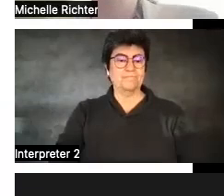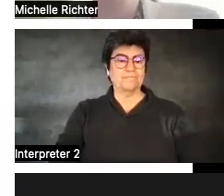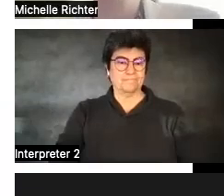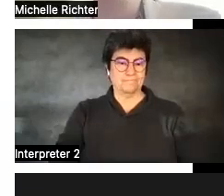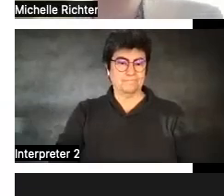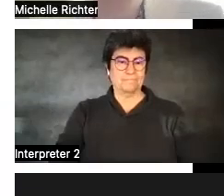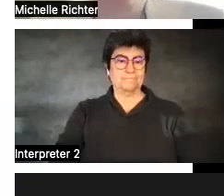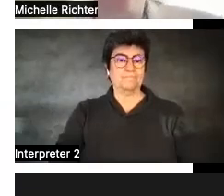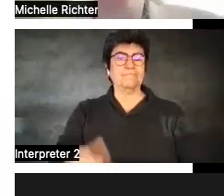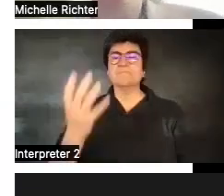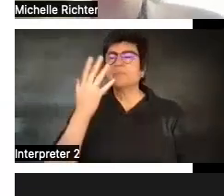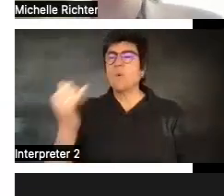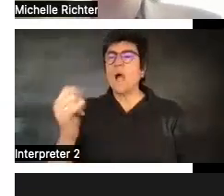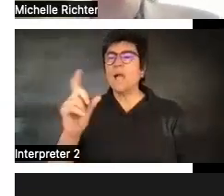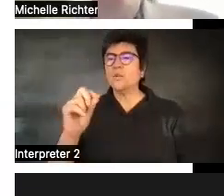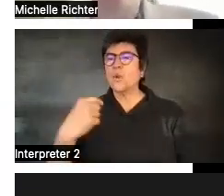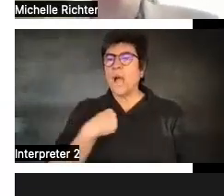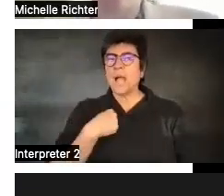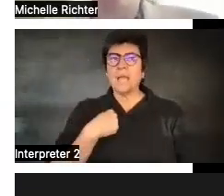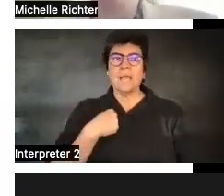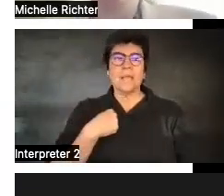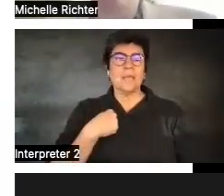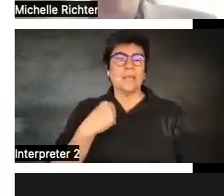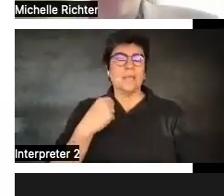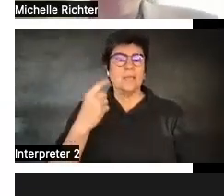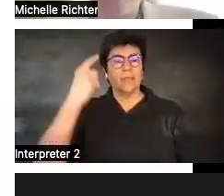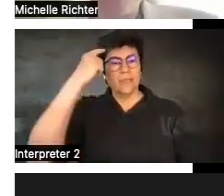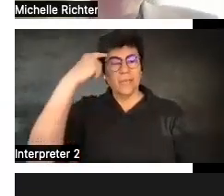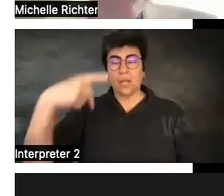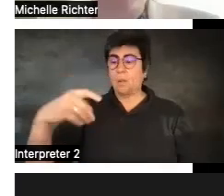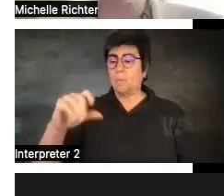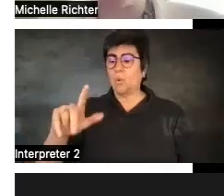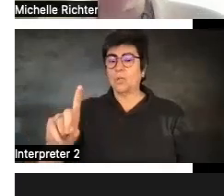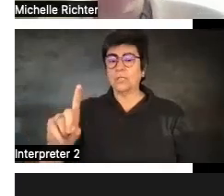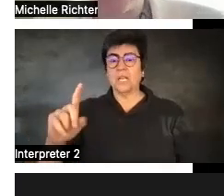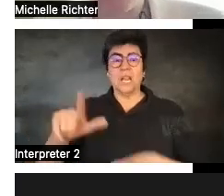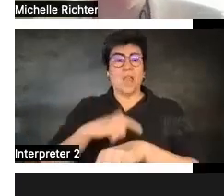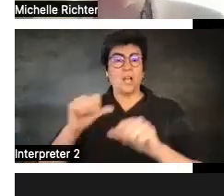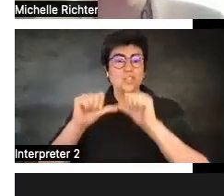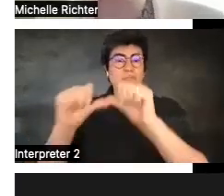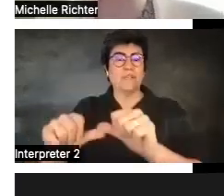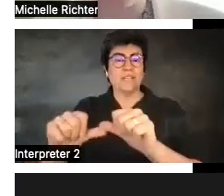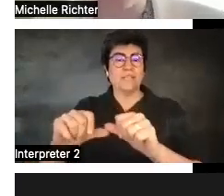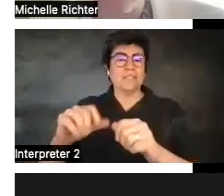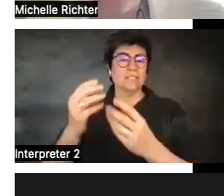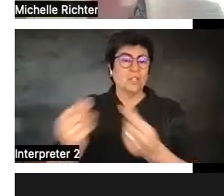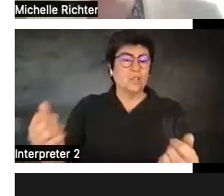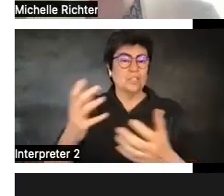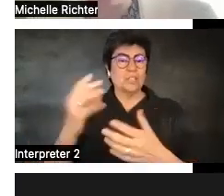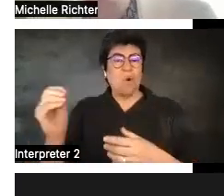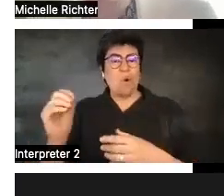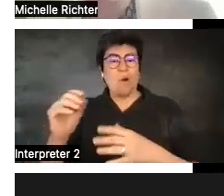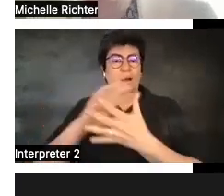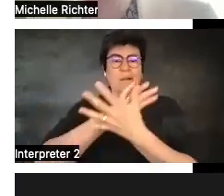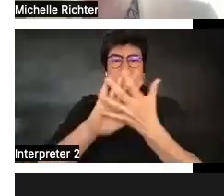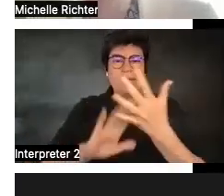So why do I think that pooled longevity solutions, or Tantians, or pick your